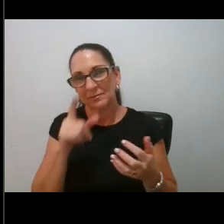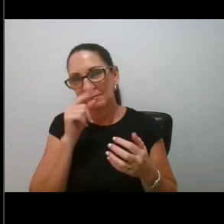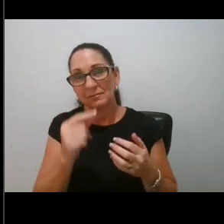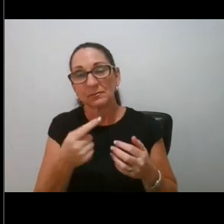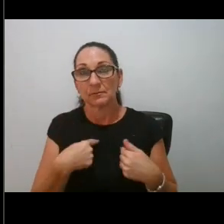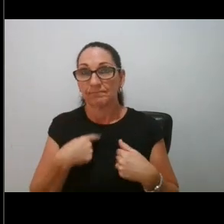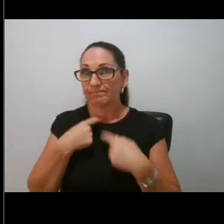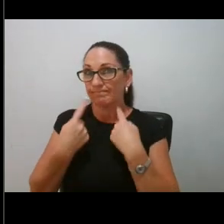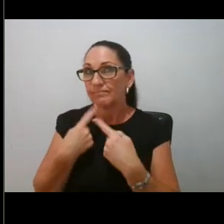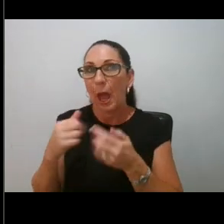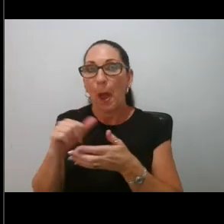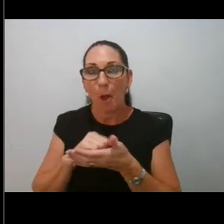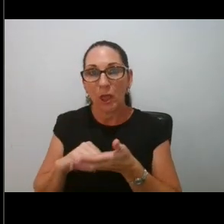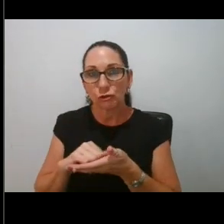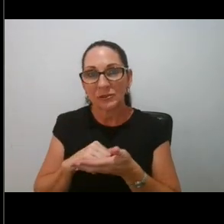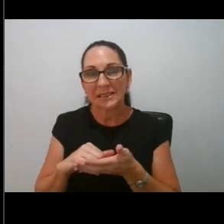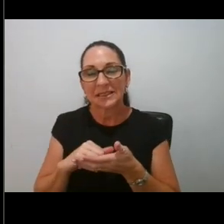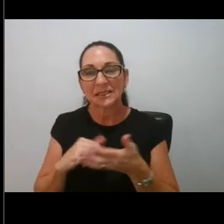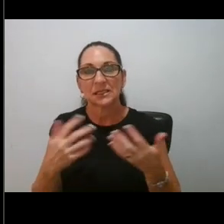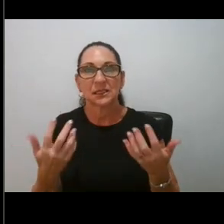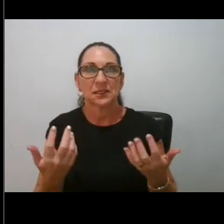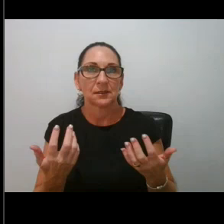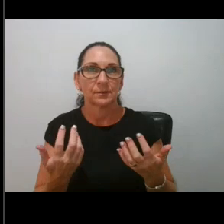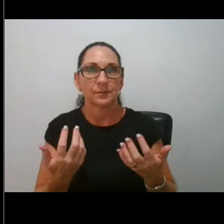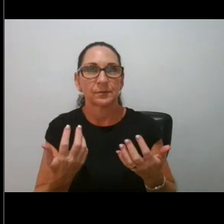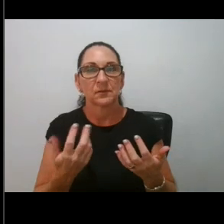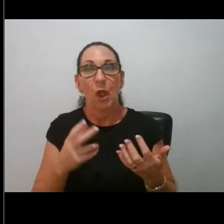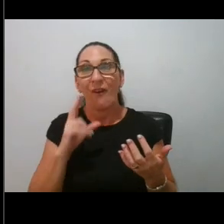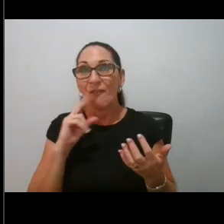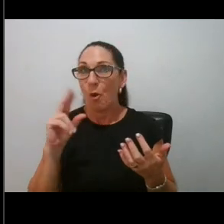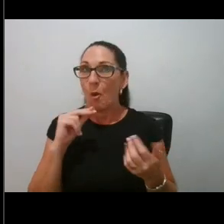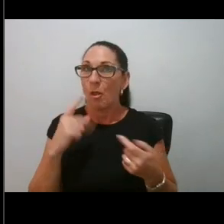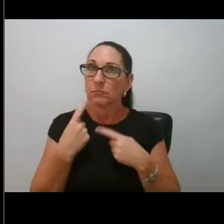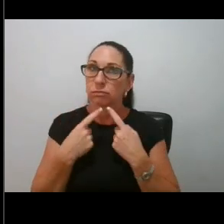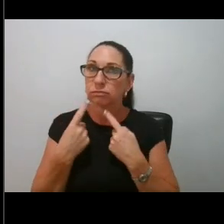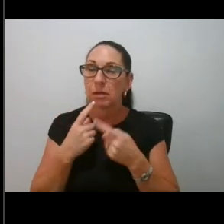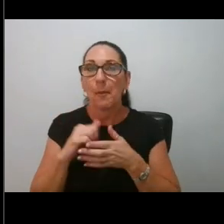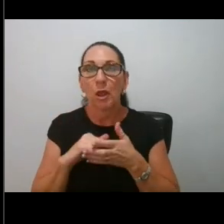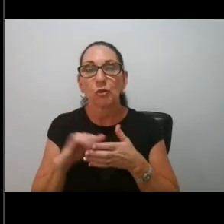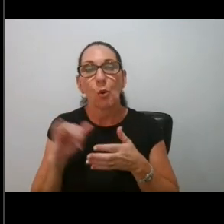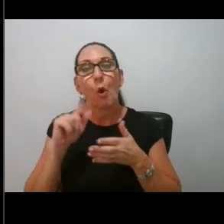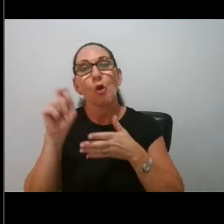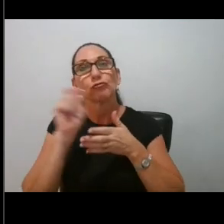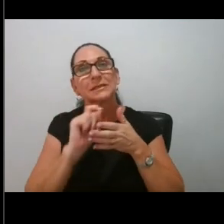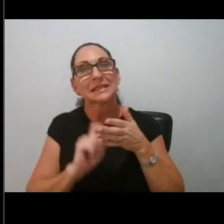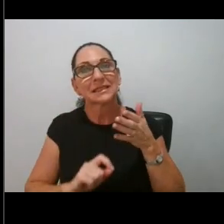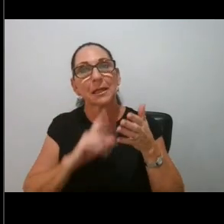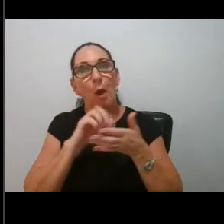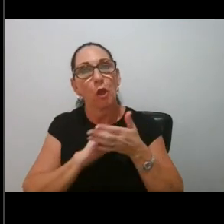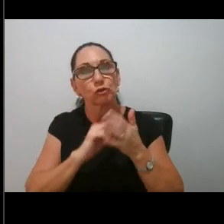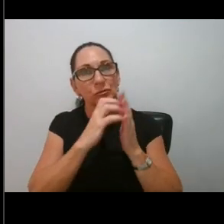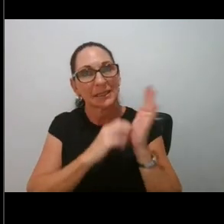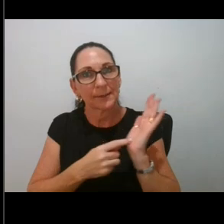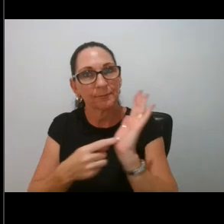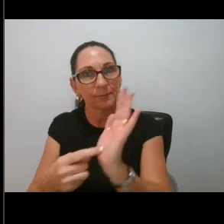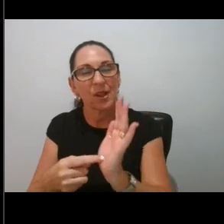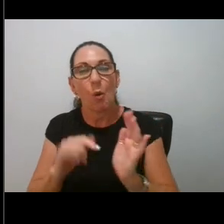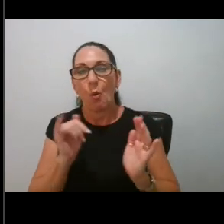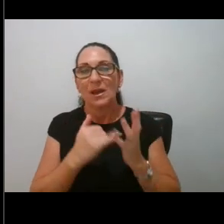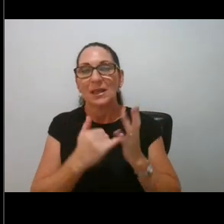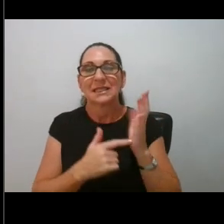take the form of a verbal or written apology, or perhaps even a statement